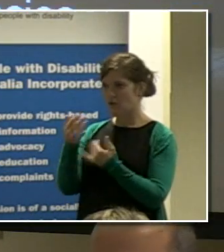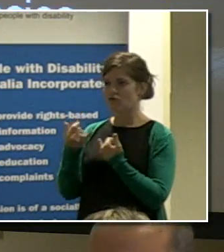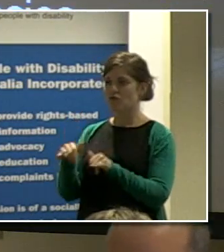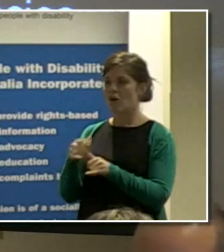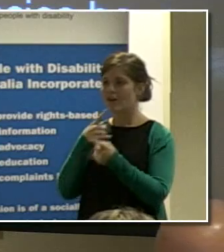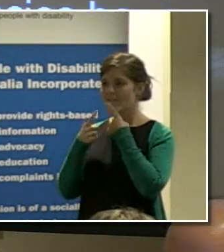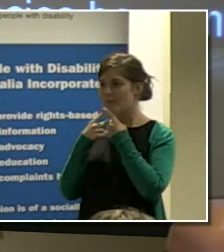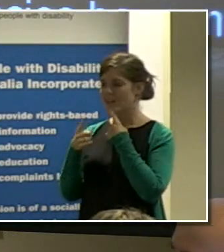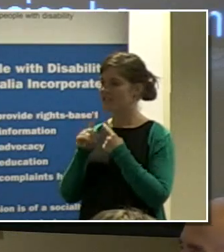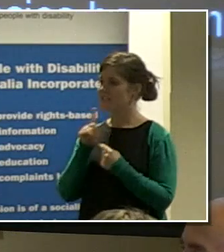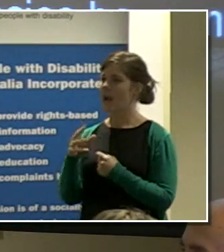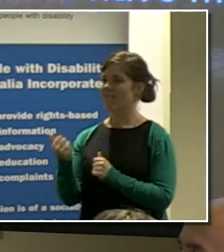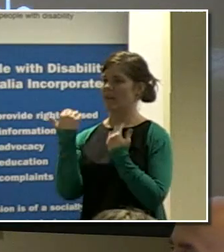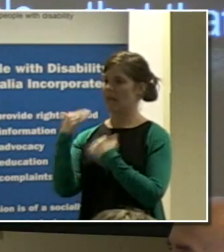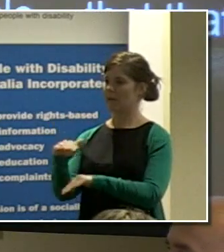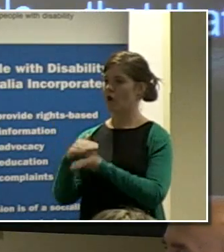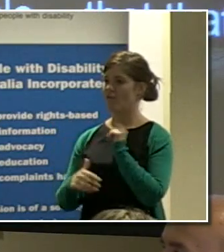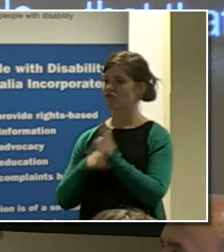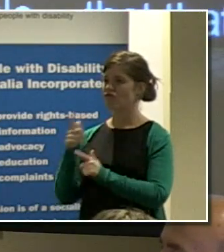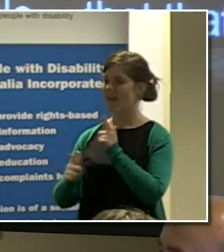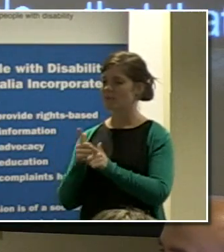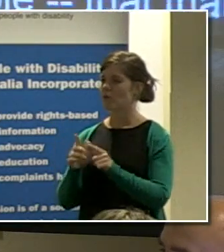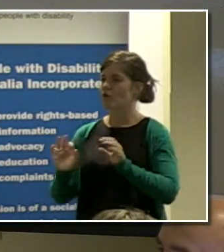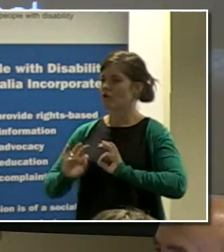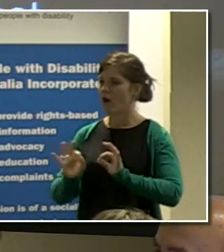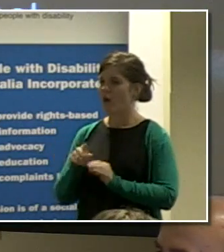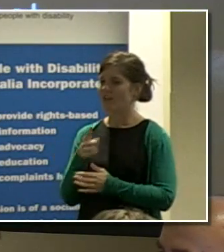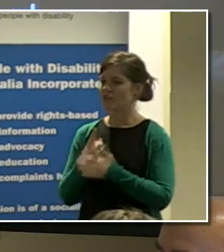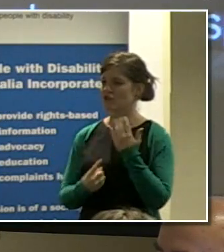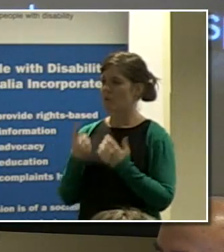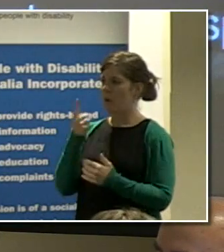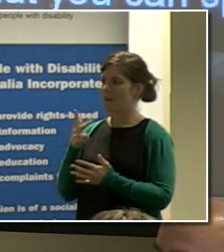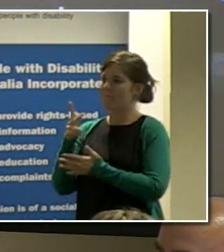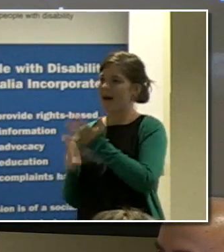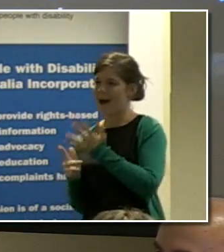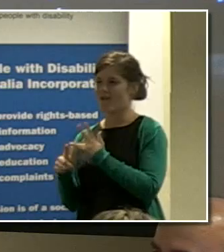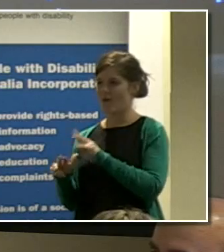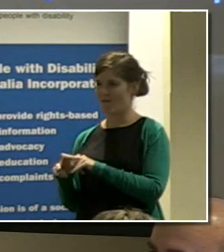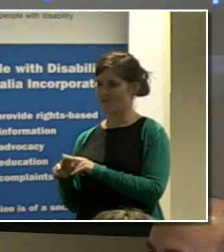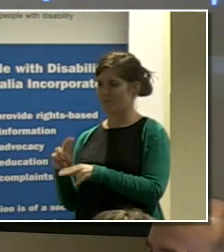on transport rather than seeing it's just a function in a person's package.